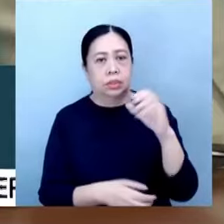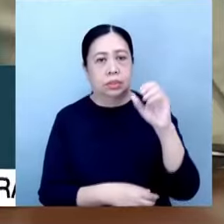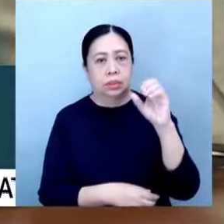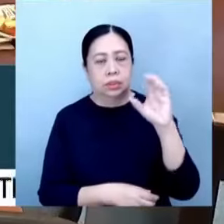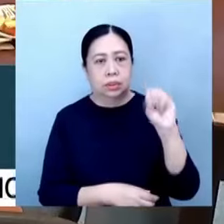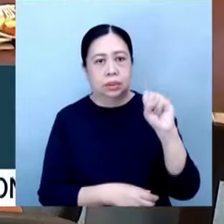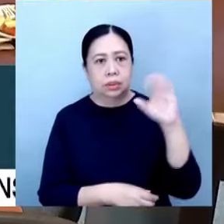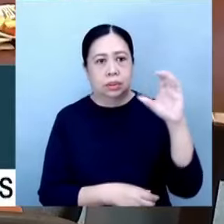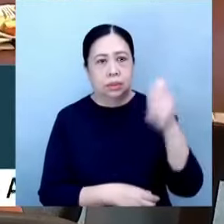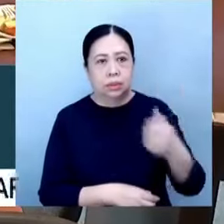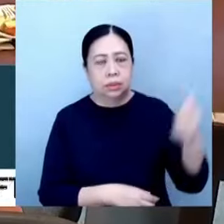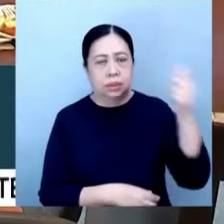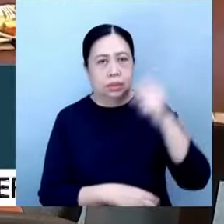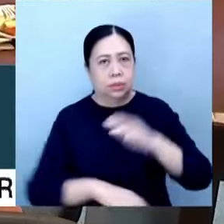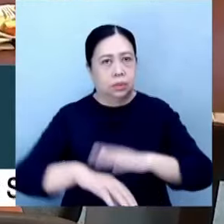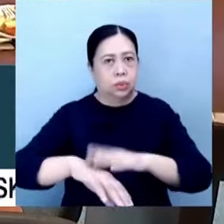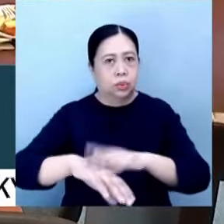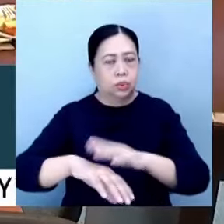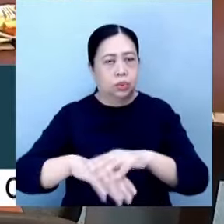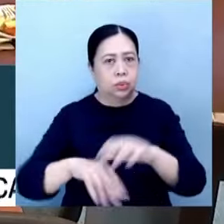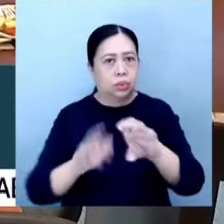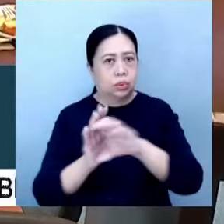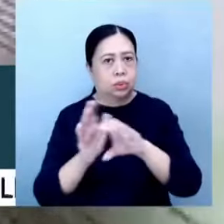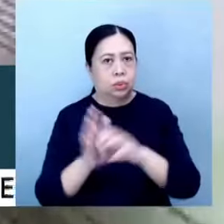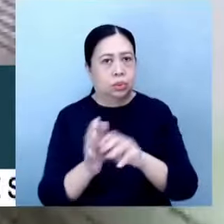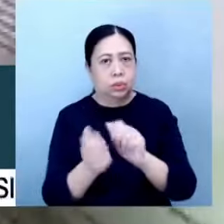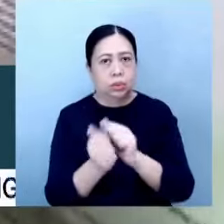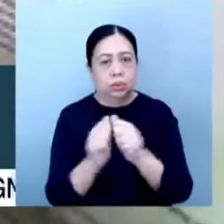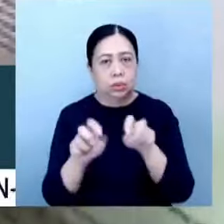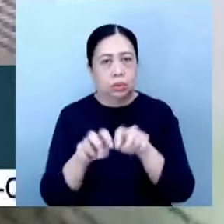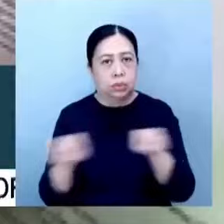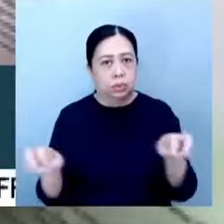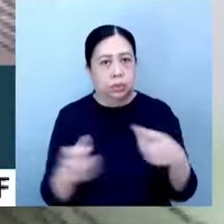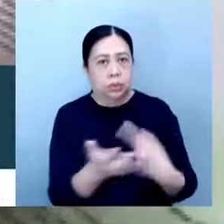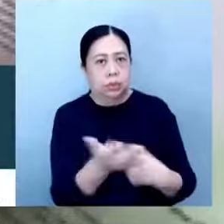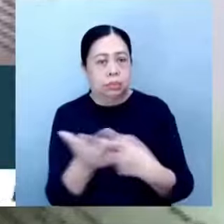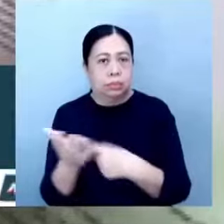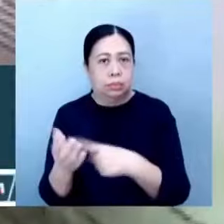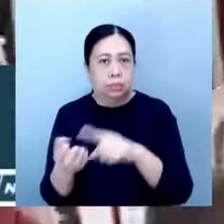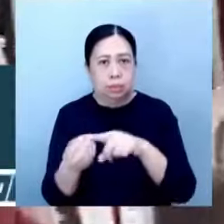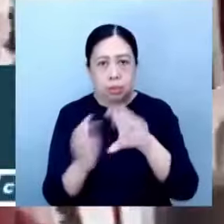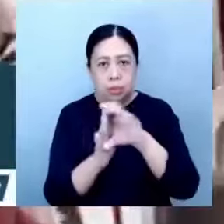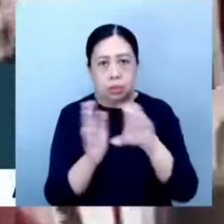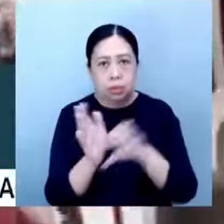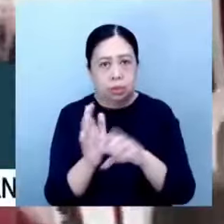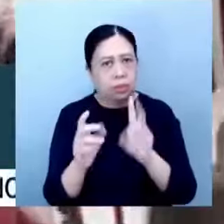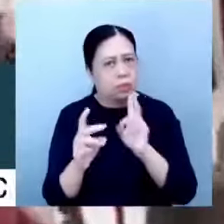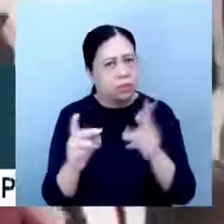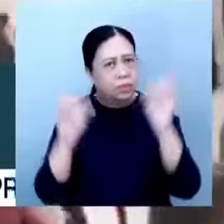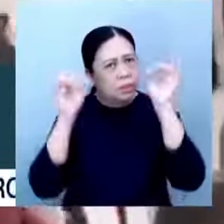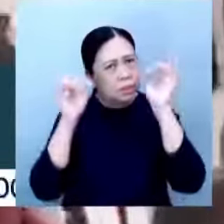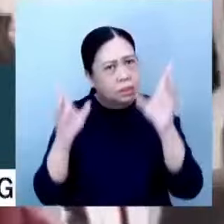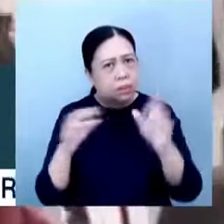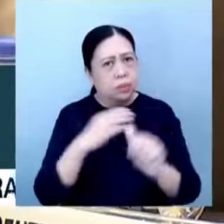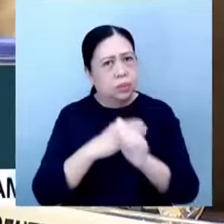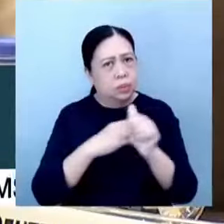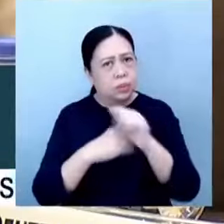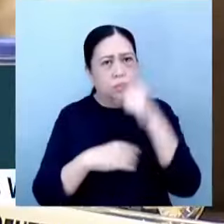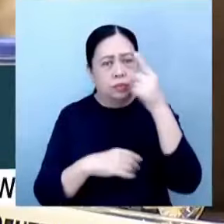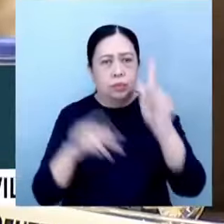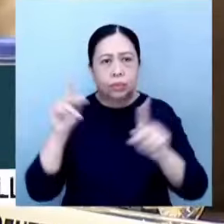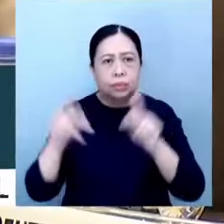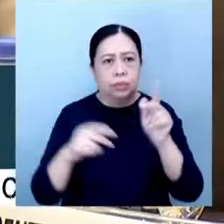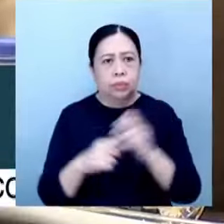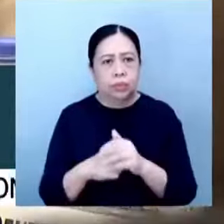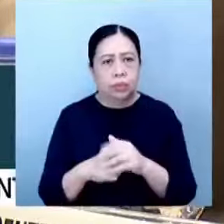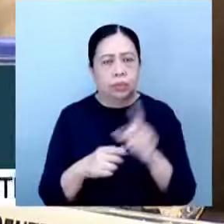warned members of the Senate Constitutional Amendments Committee discussing charter change would be very dangerous for the people. Devils